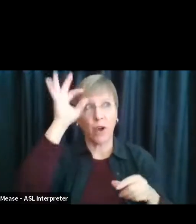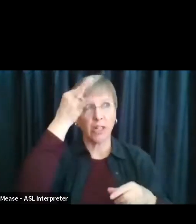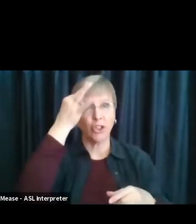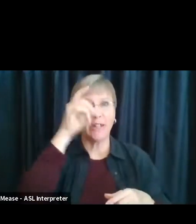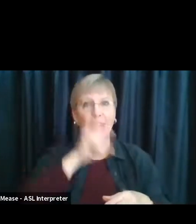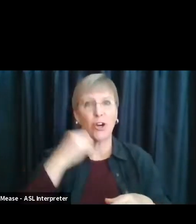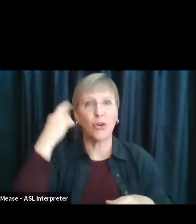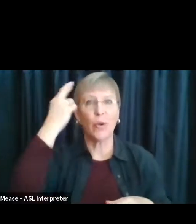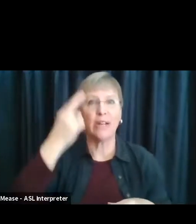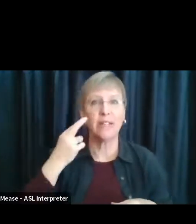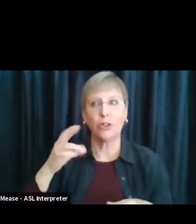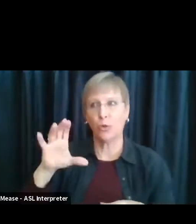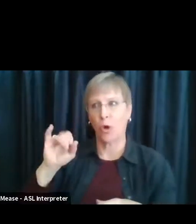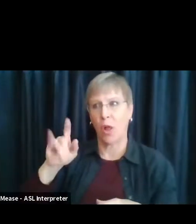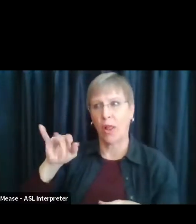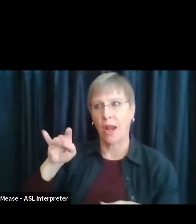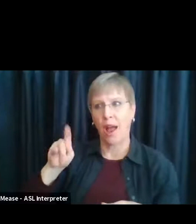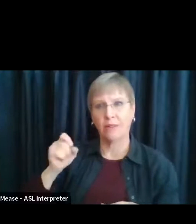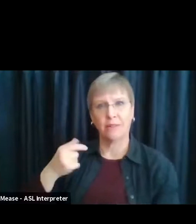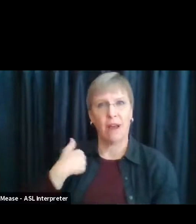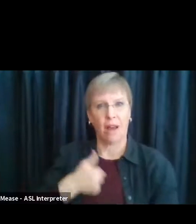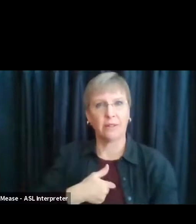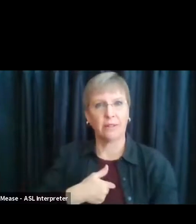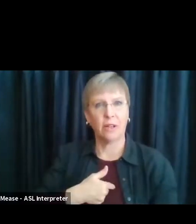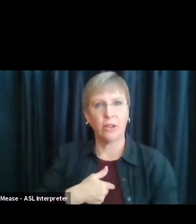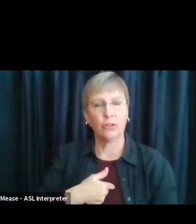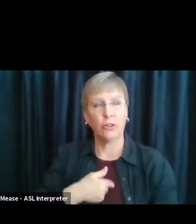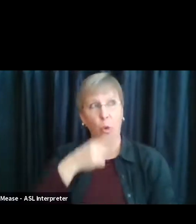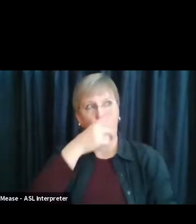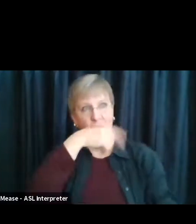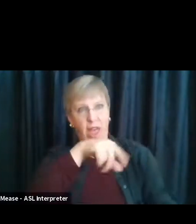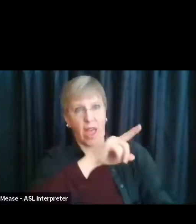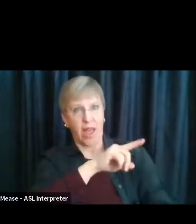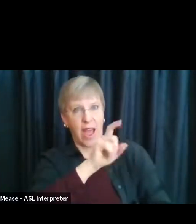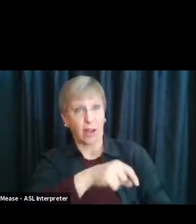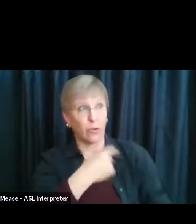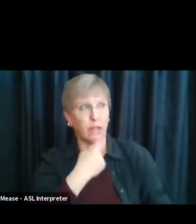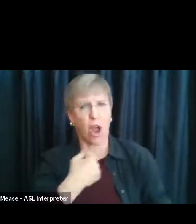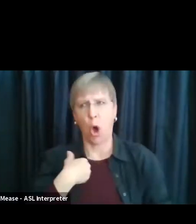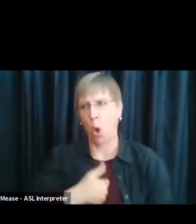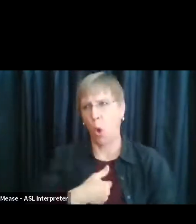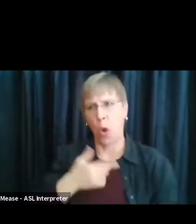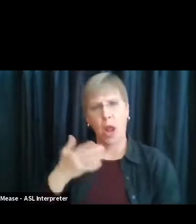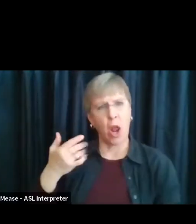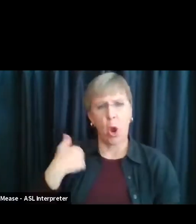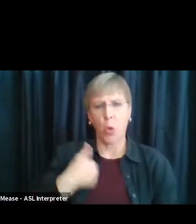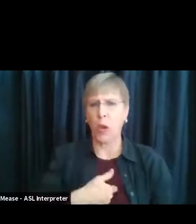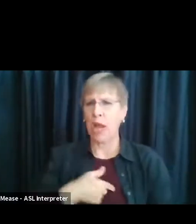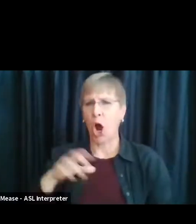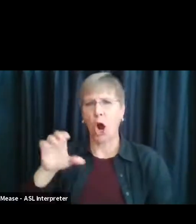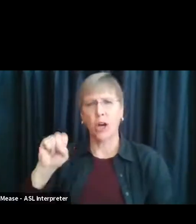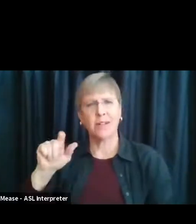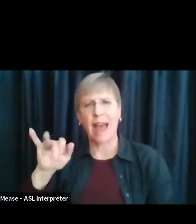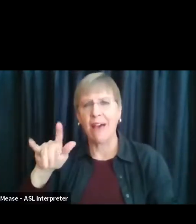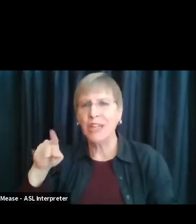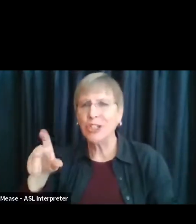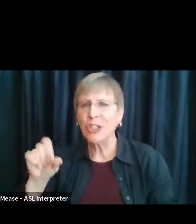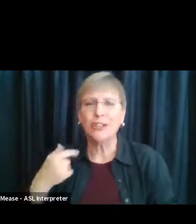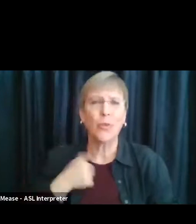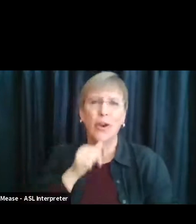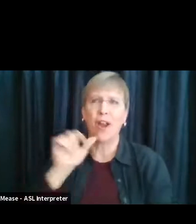a reason to colonize us. So they had to say we were savages and we were